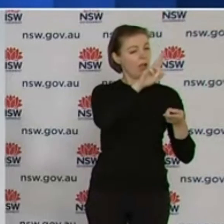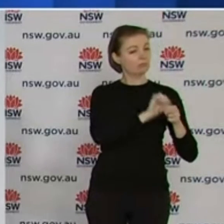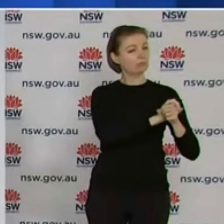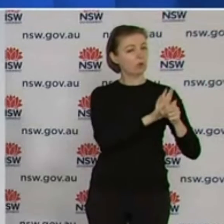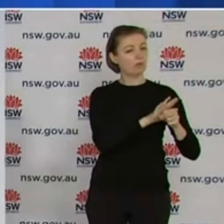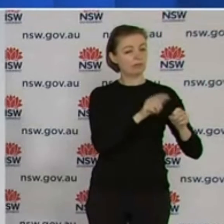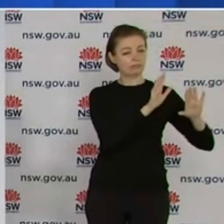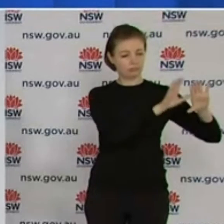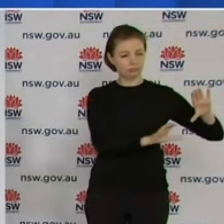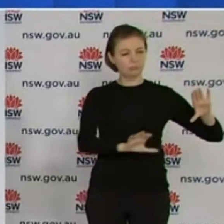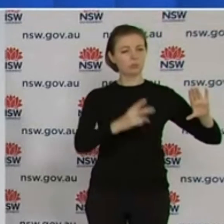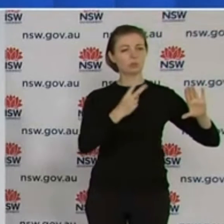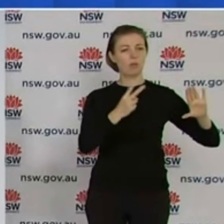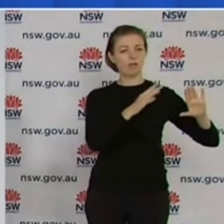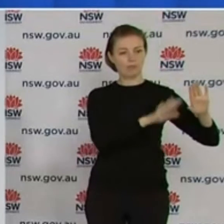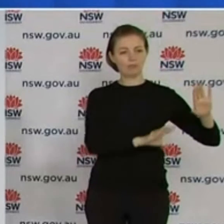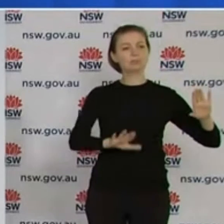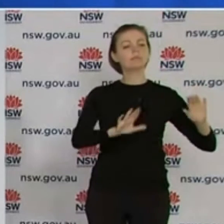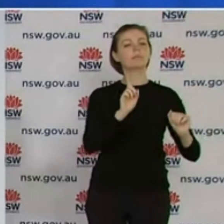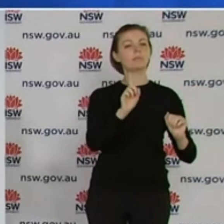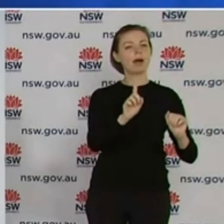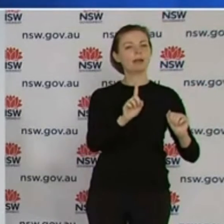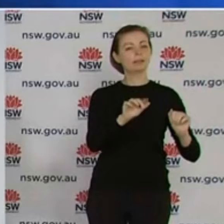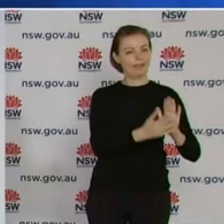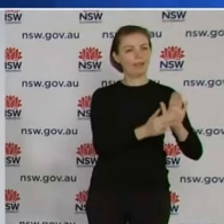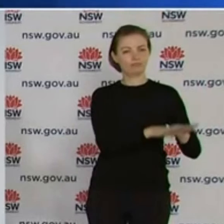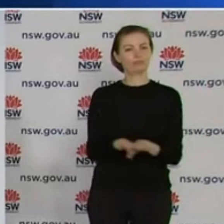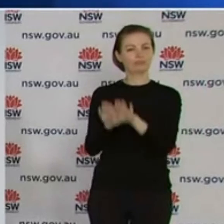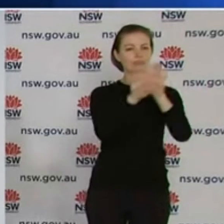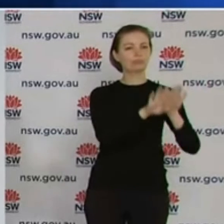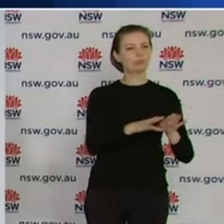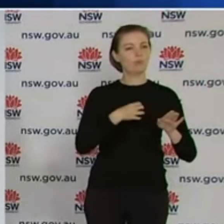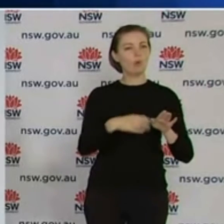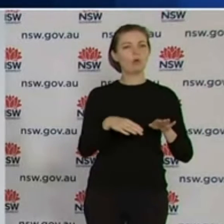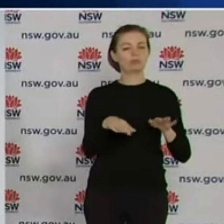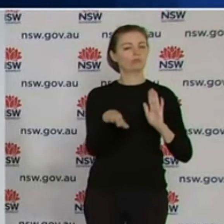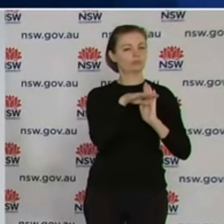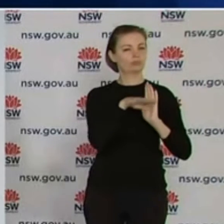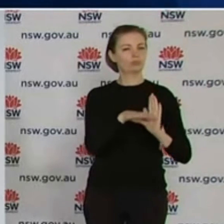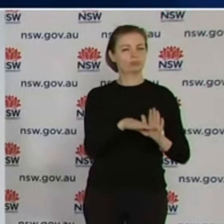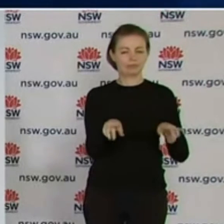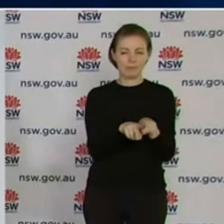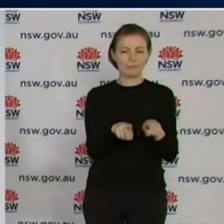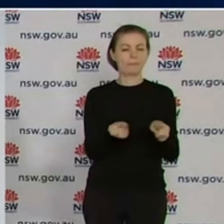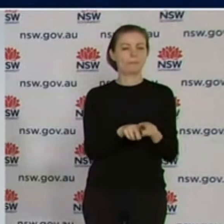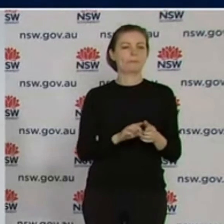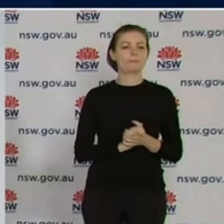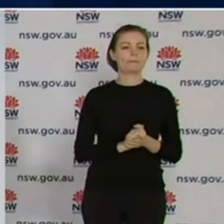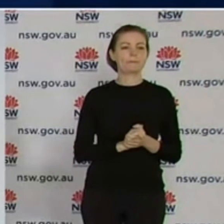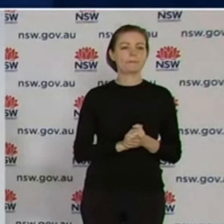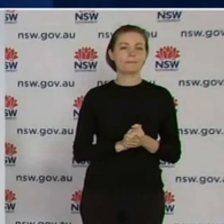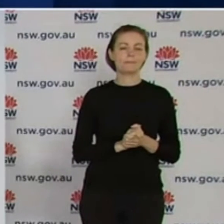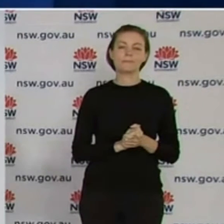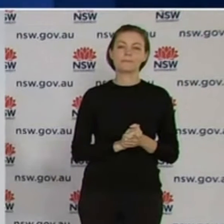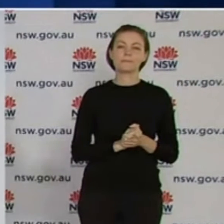this is a wonderful step forward in equalising all of Greater Sydney in relation to COVID rules. In